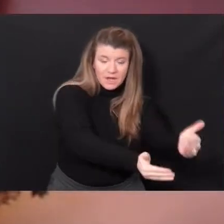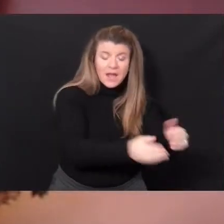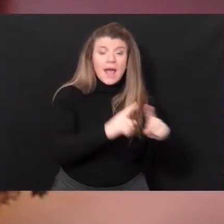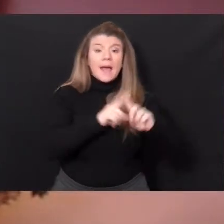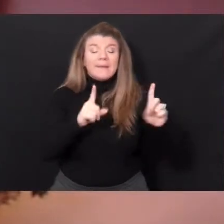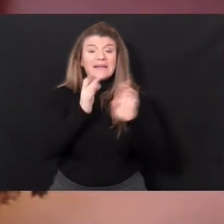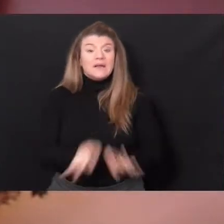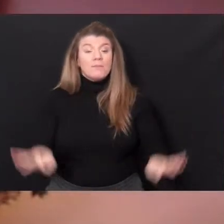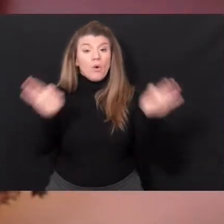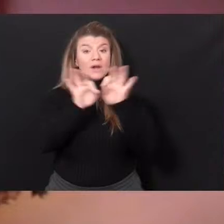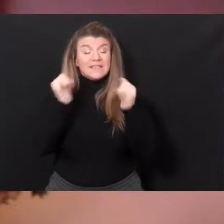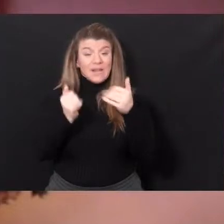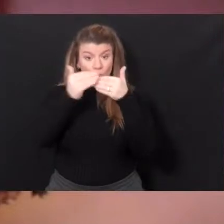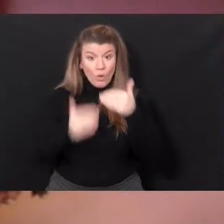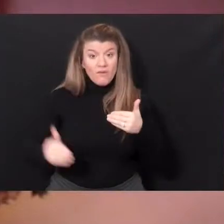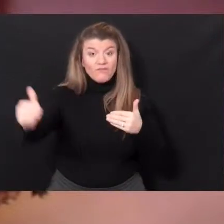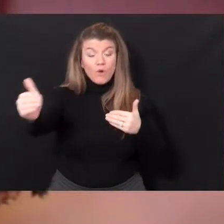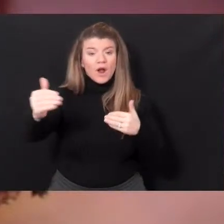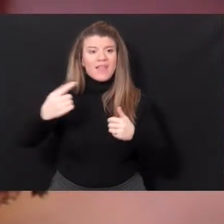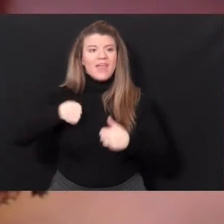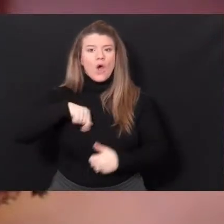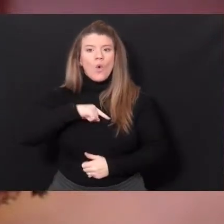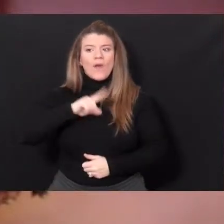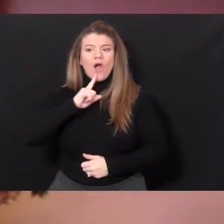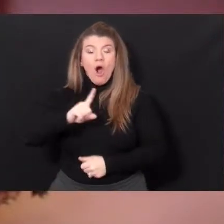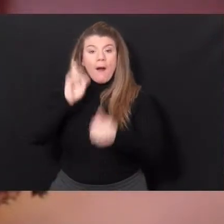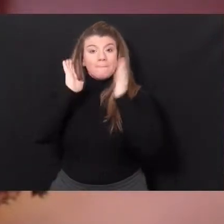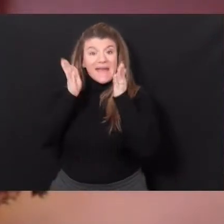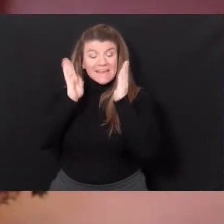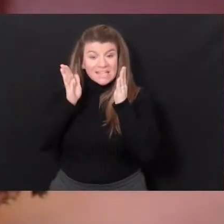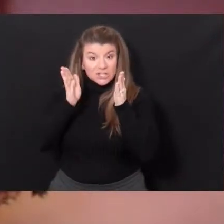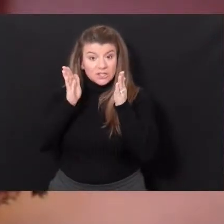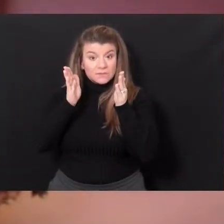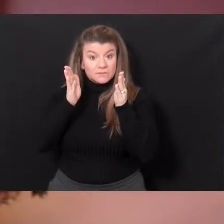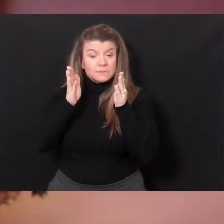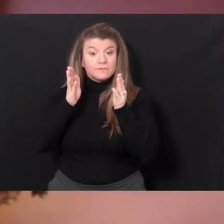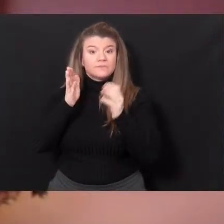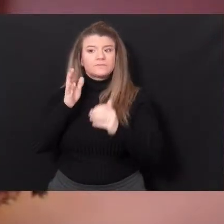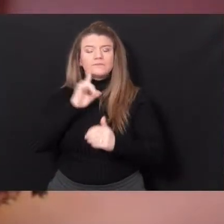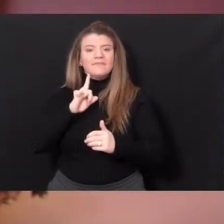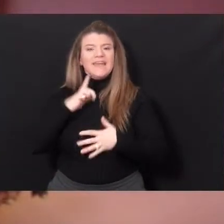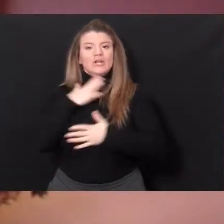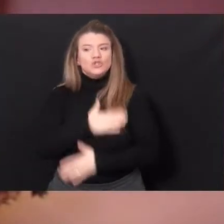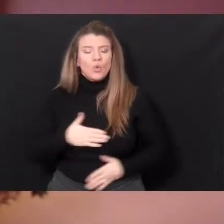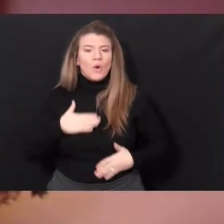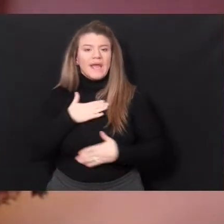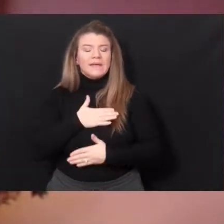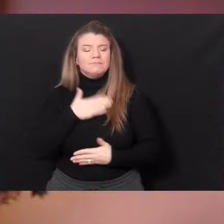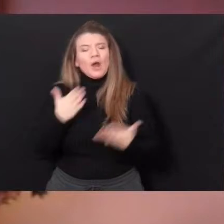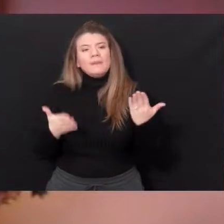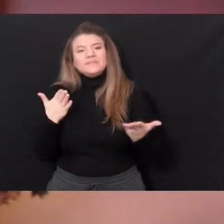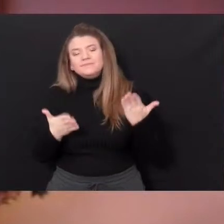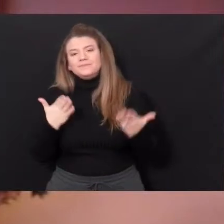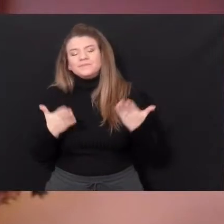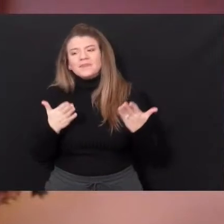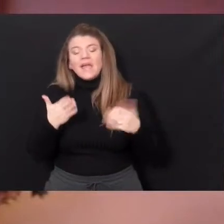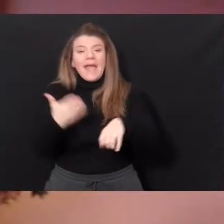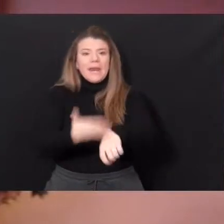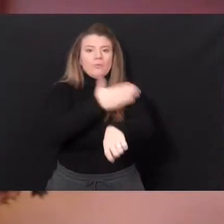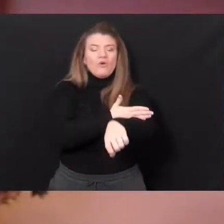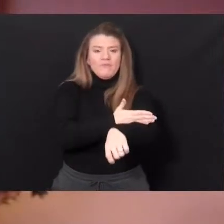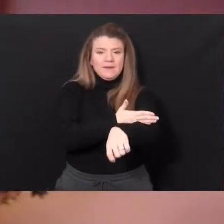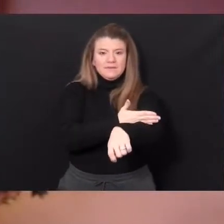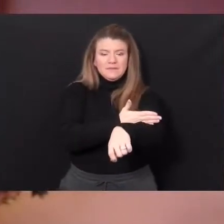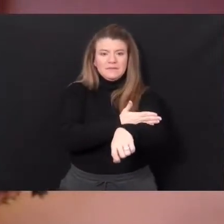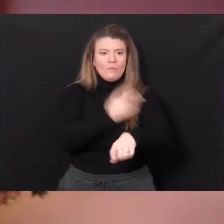we go forward that we are paying a lot of attention to enjoying perhaps, an improvement in